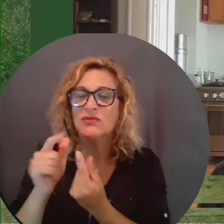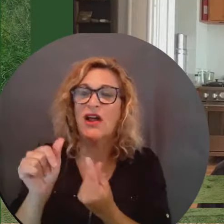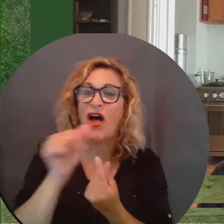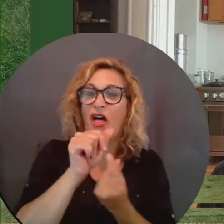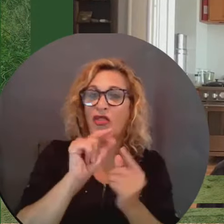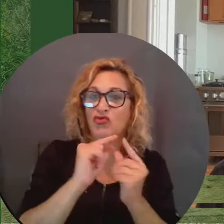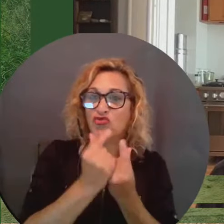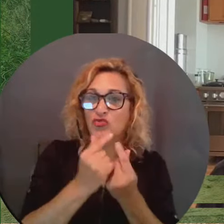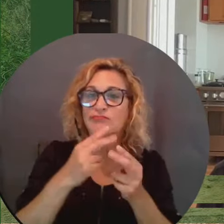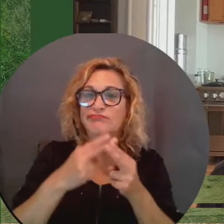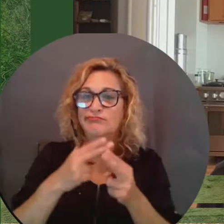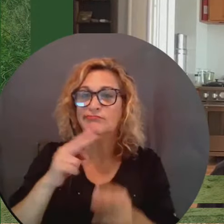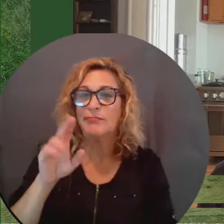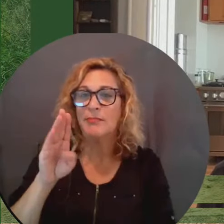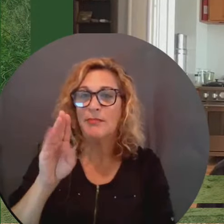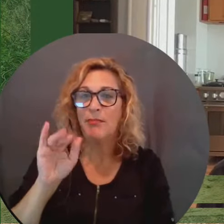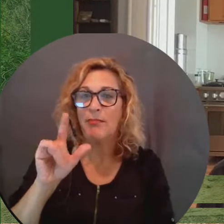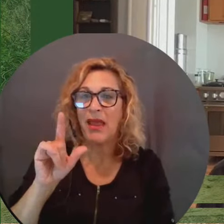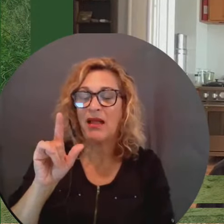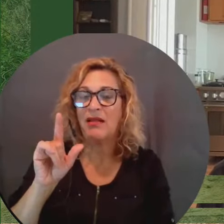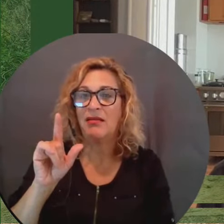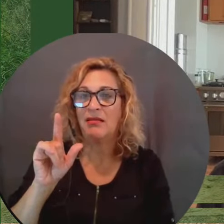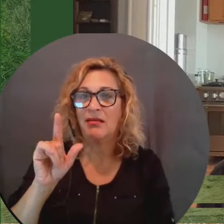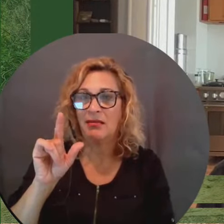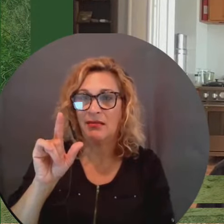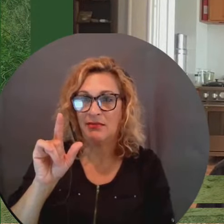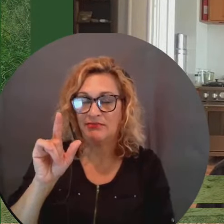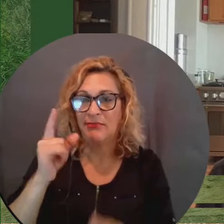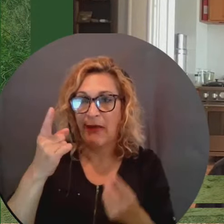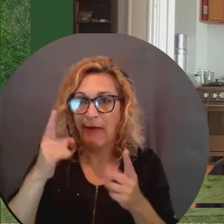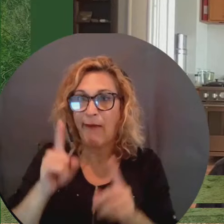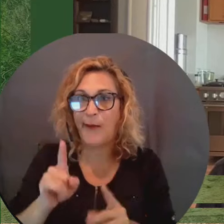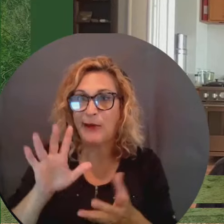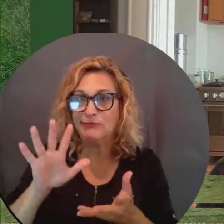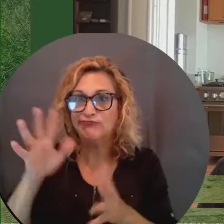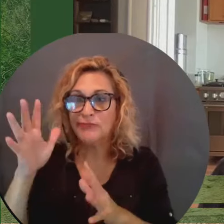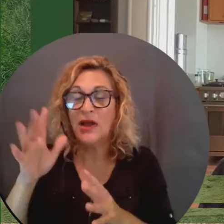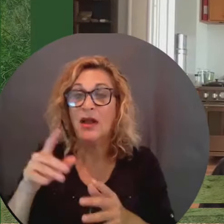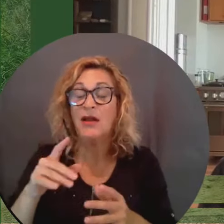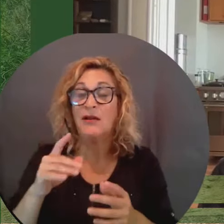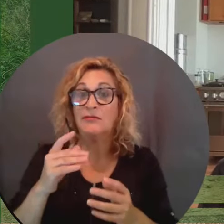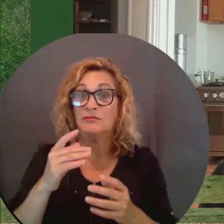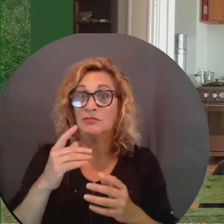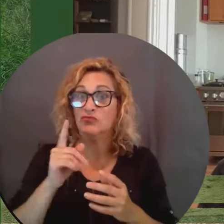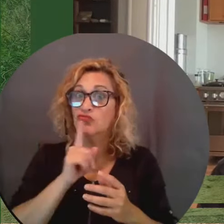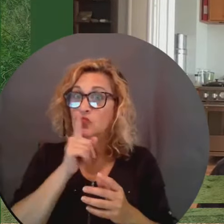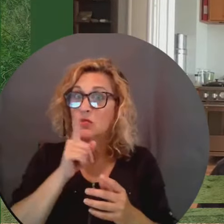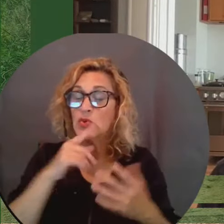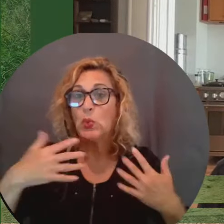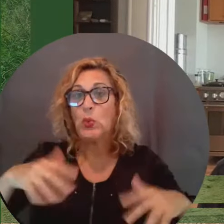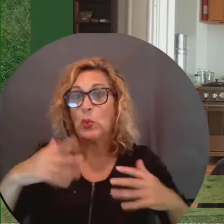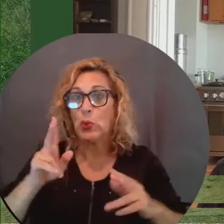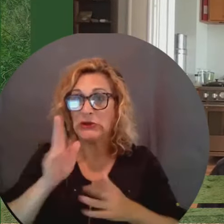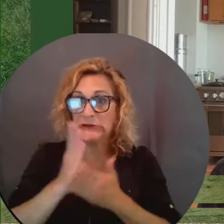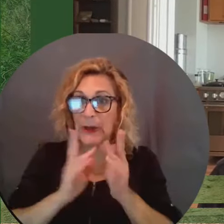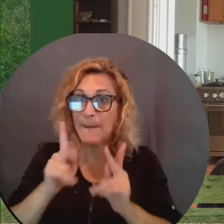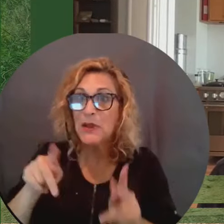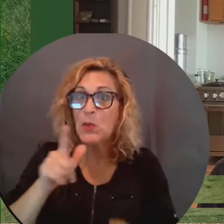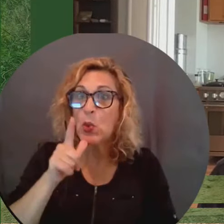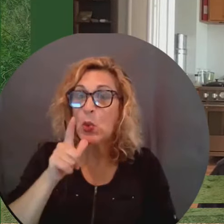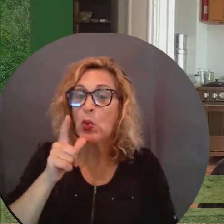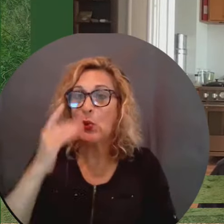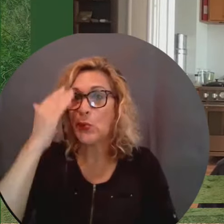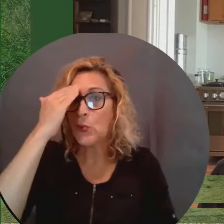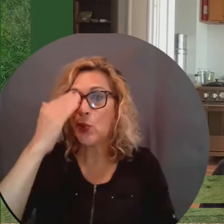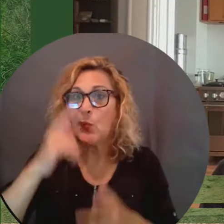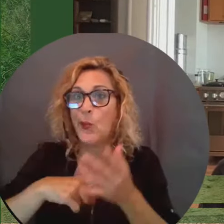have been shocked by what happened in Atlanta and curious about how we can continue our